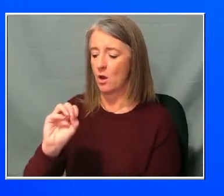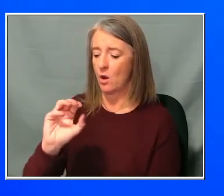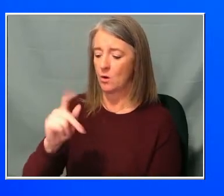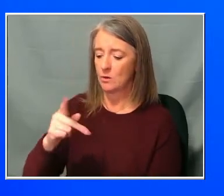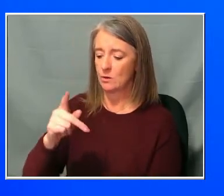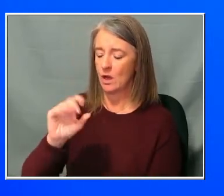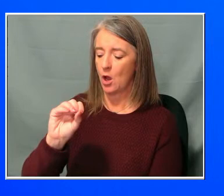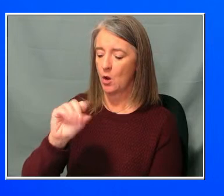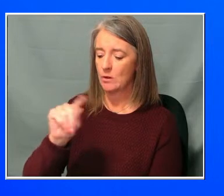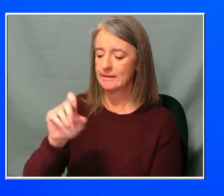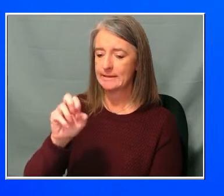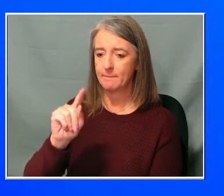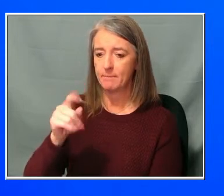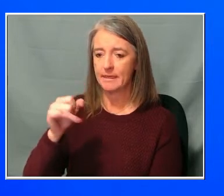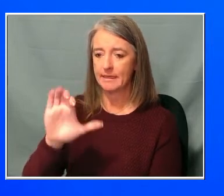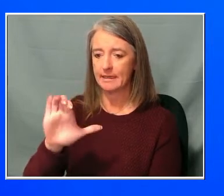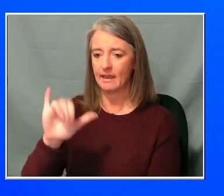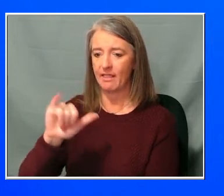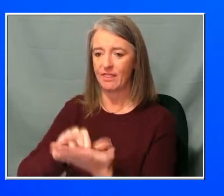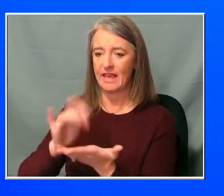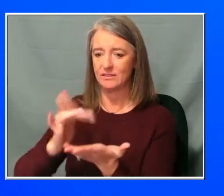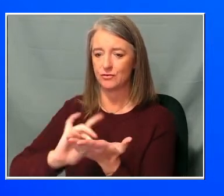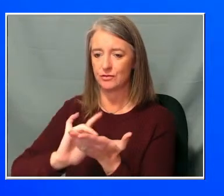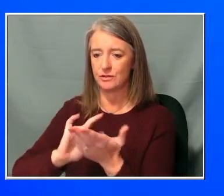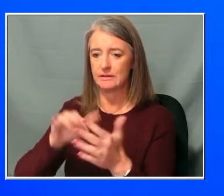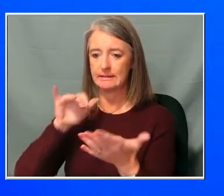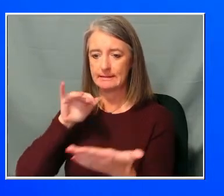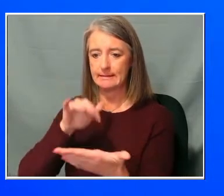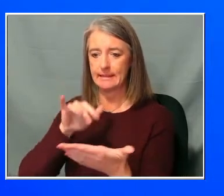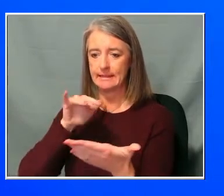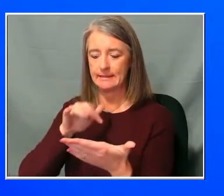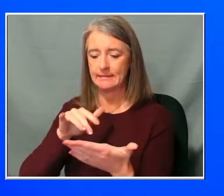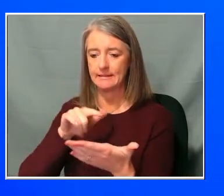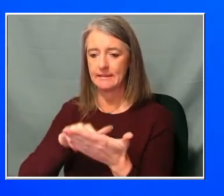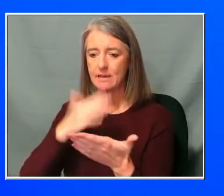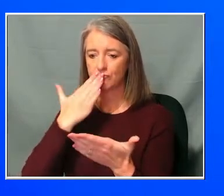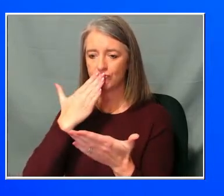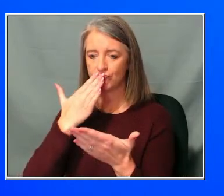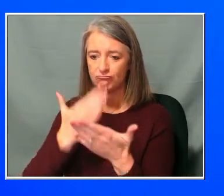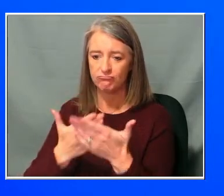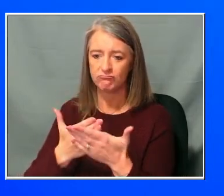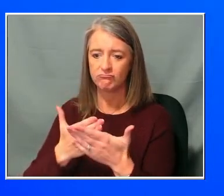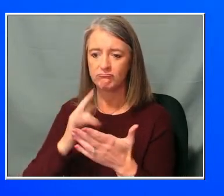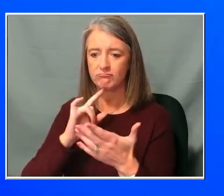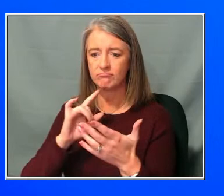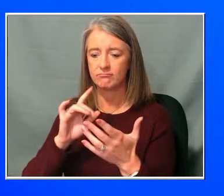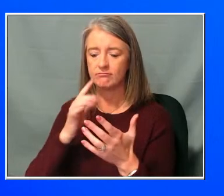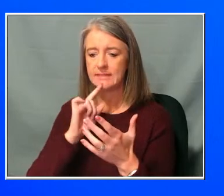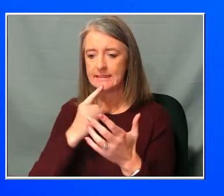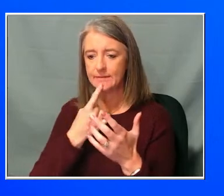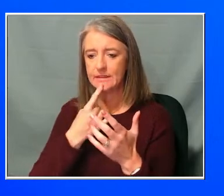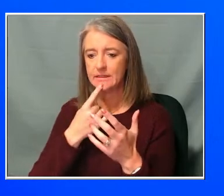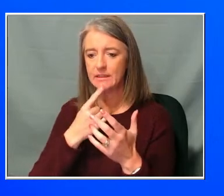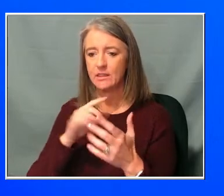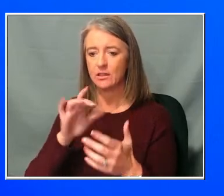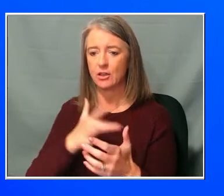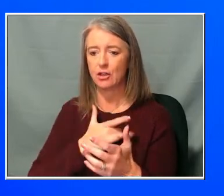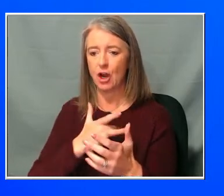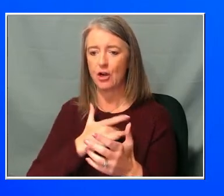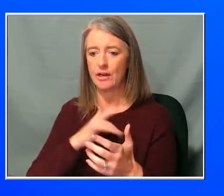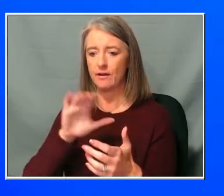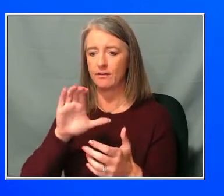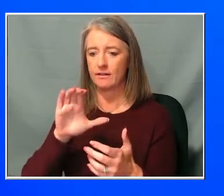class have also been studied and have been shown to have significant improvements in cardiovascular and